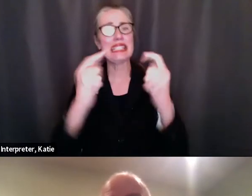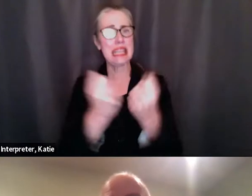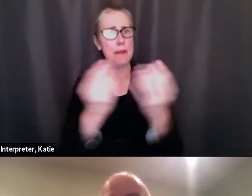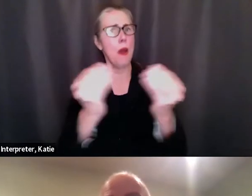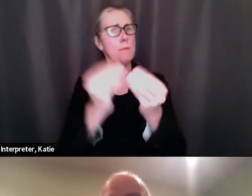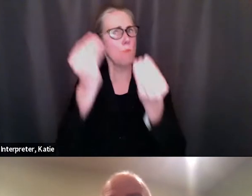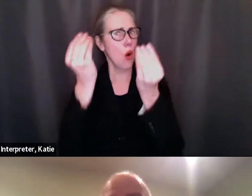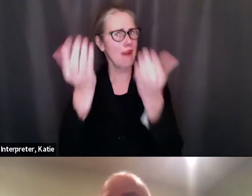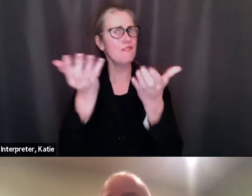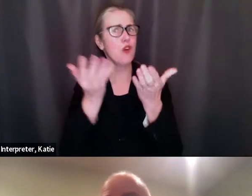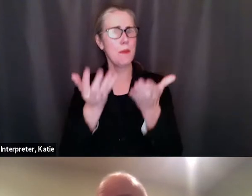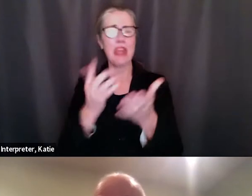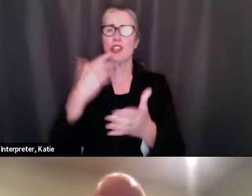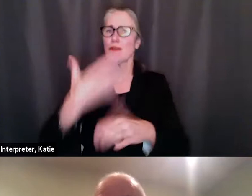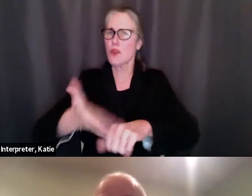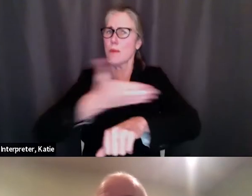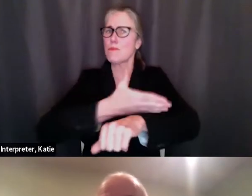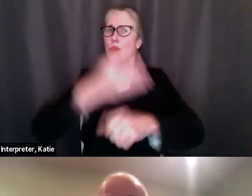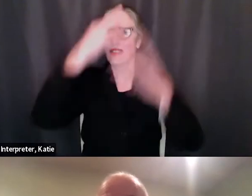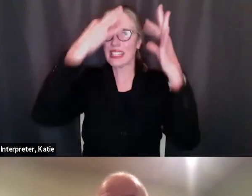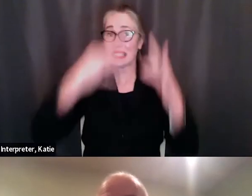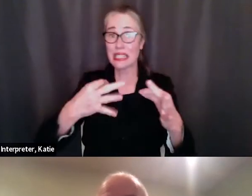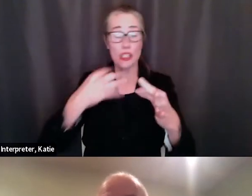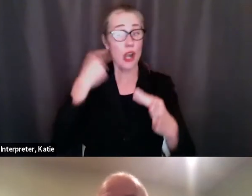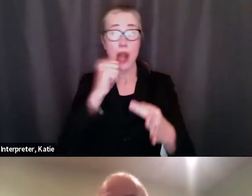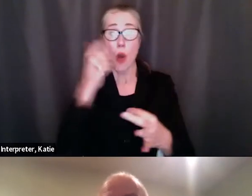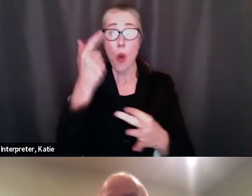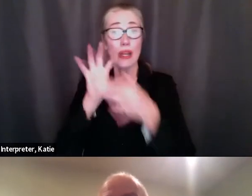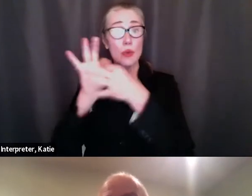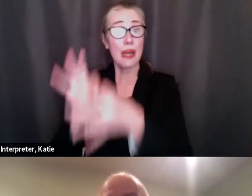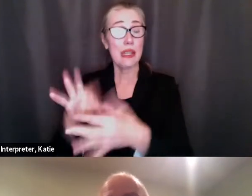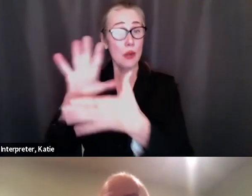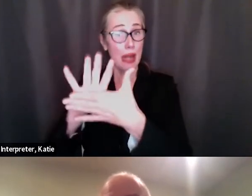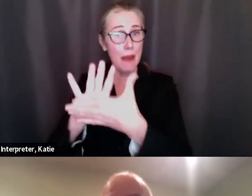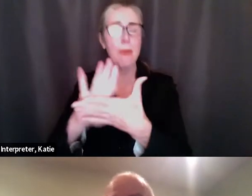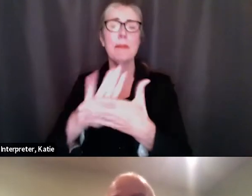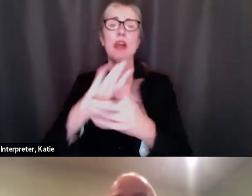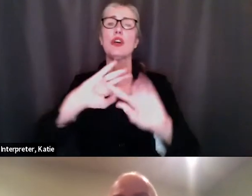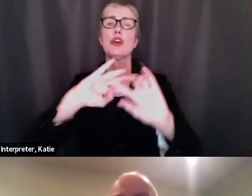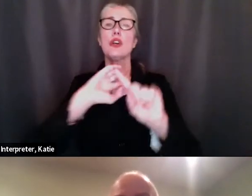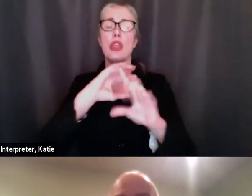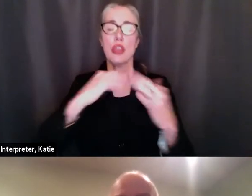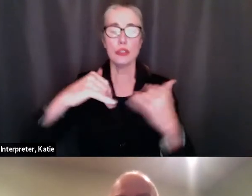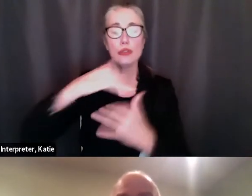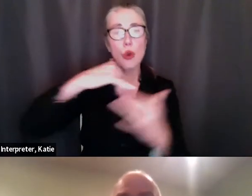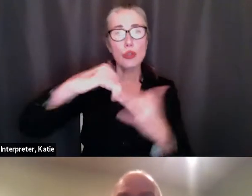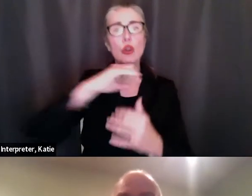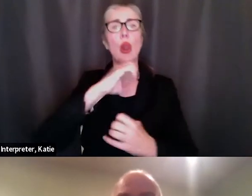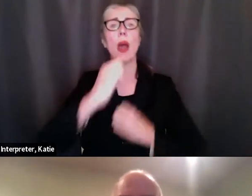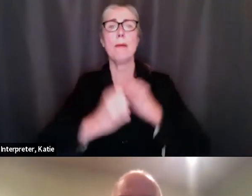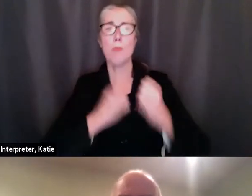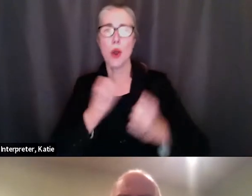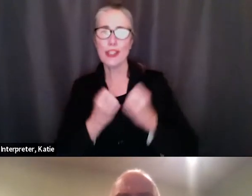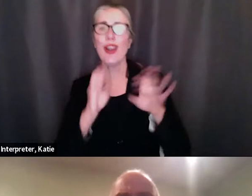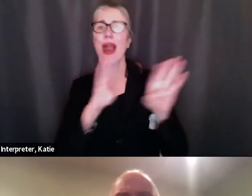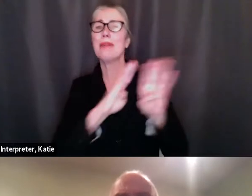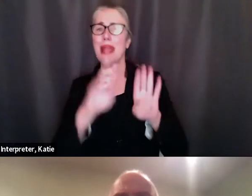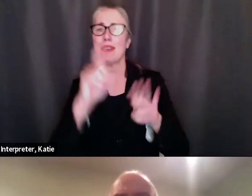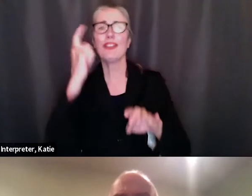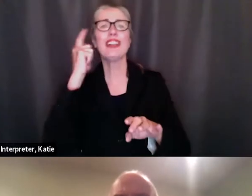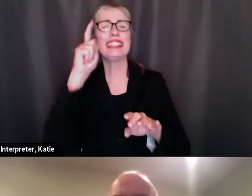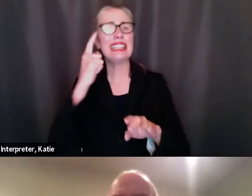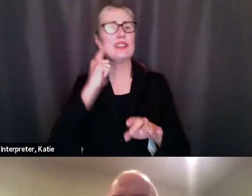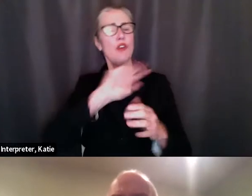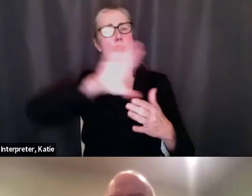decisions to support not just academics but the social emotional and behavioral needs of our students another